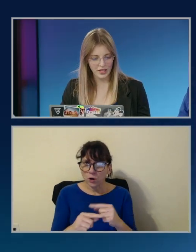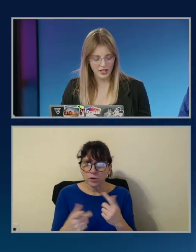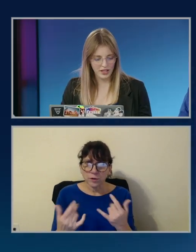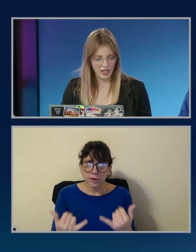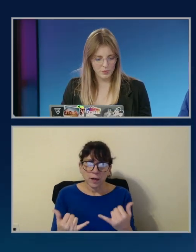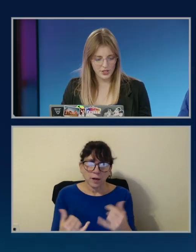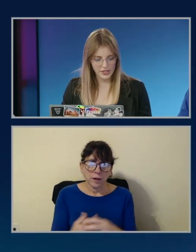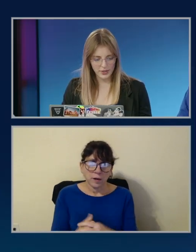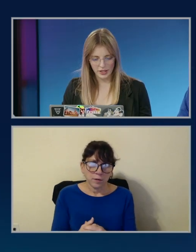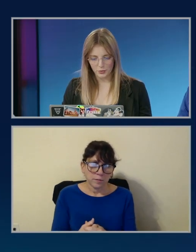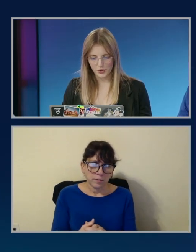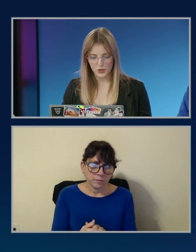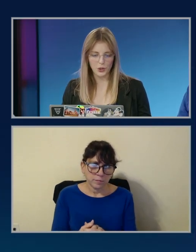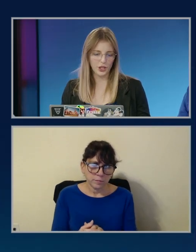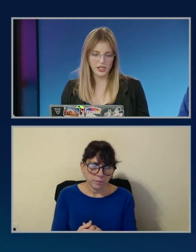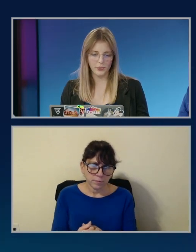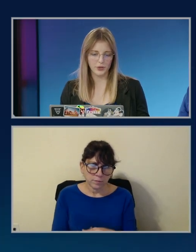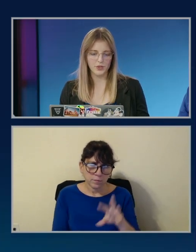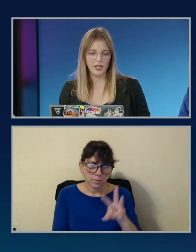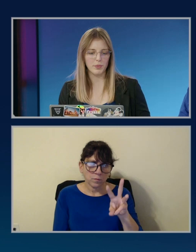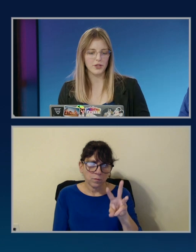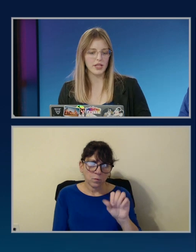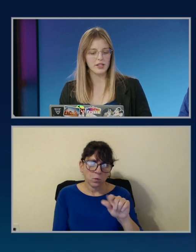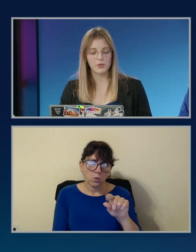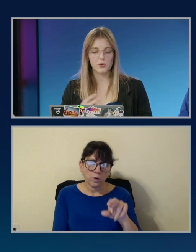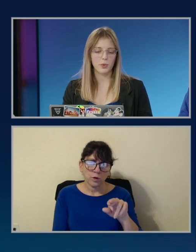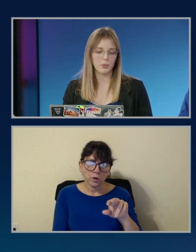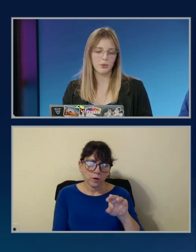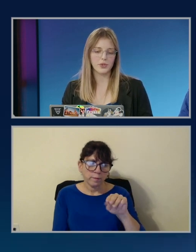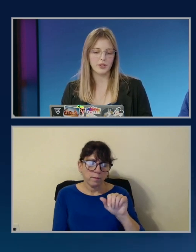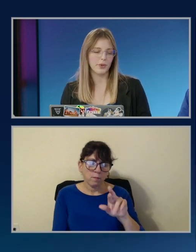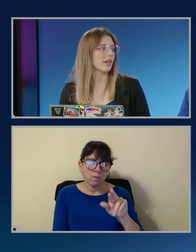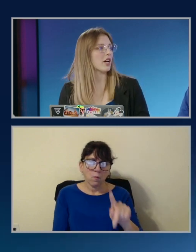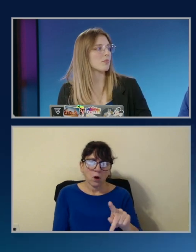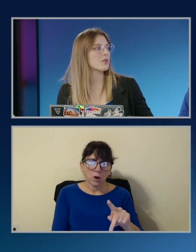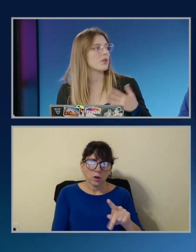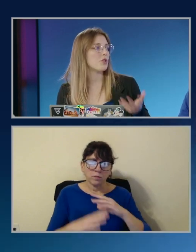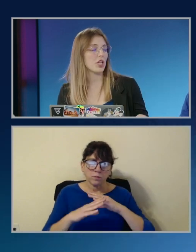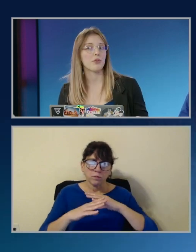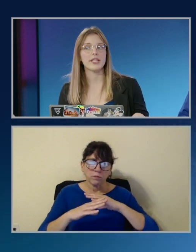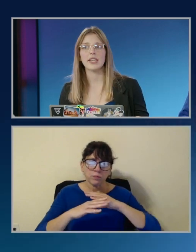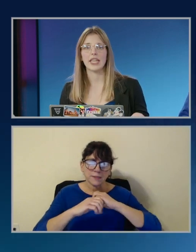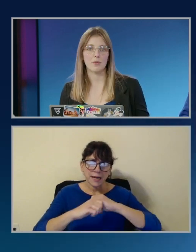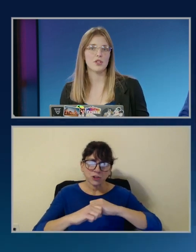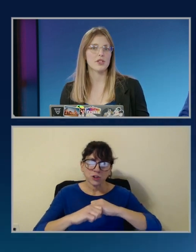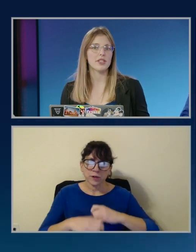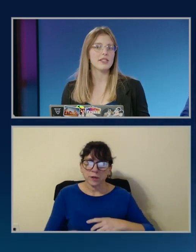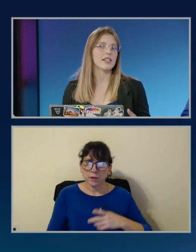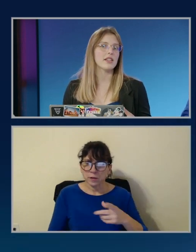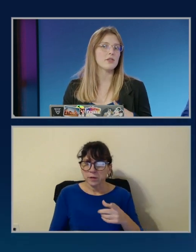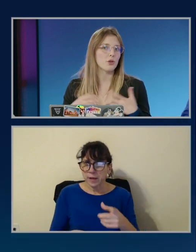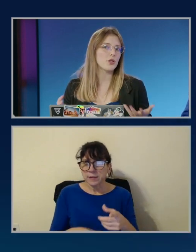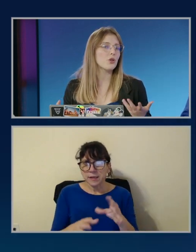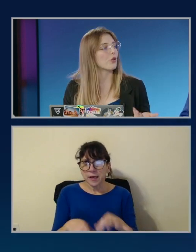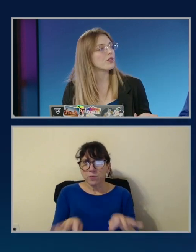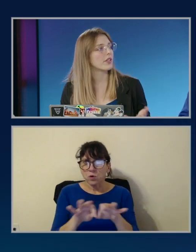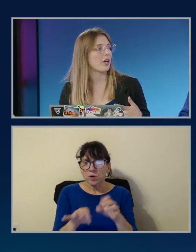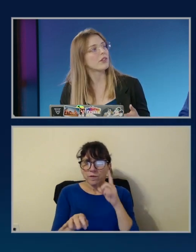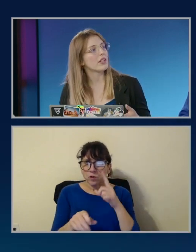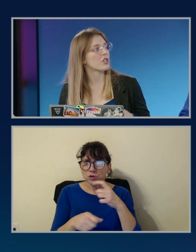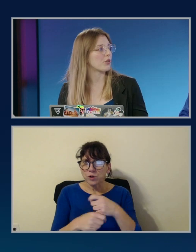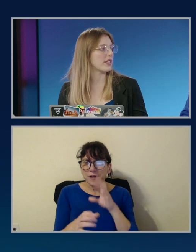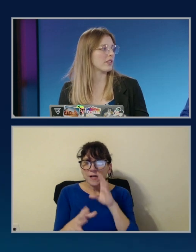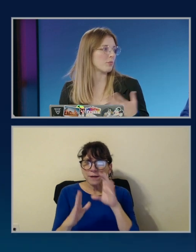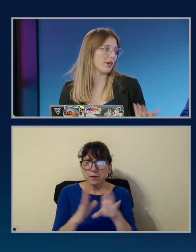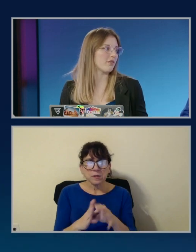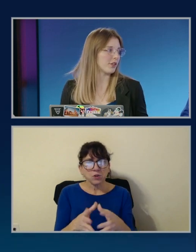Okay. So that's something that I want to show you as well today, because that is super important when it comes to generating images. These days there's so much content out